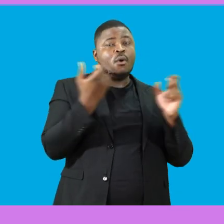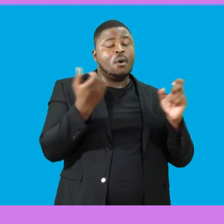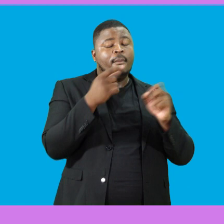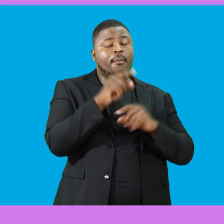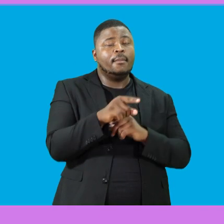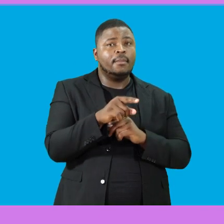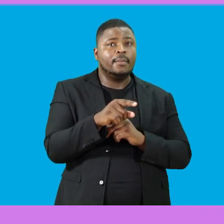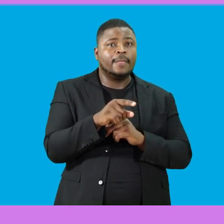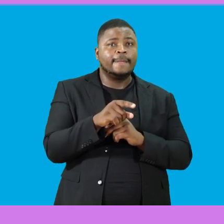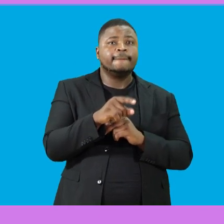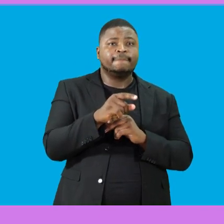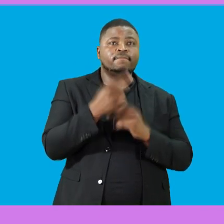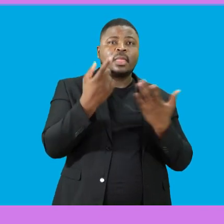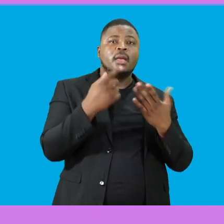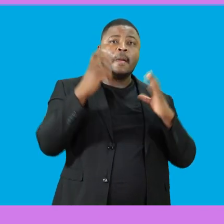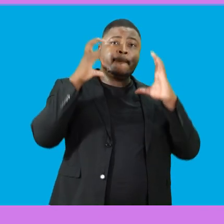from